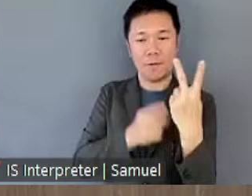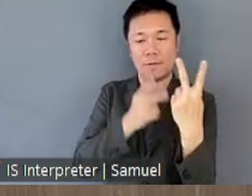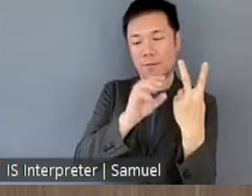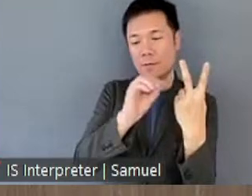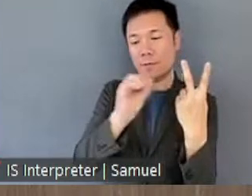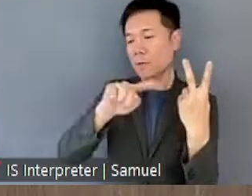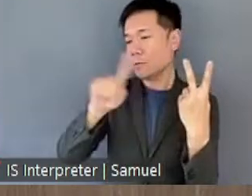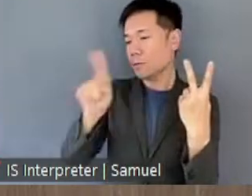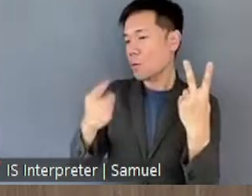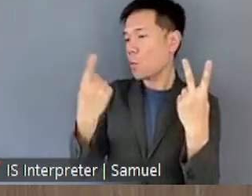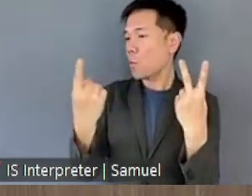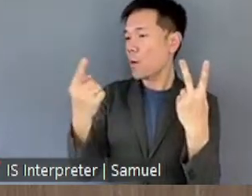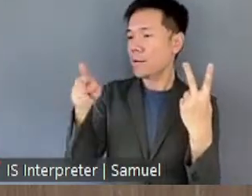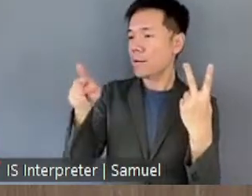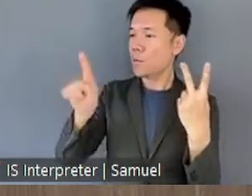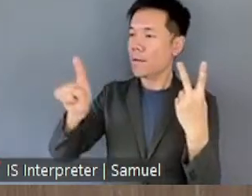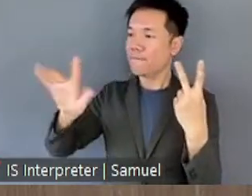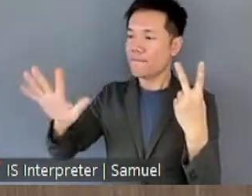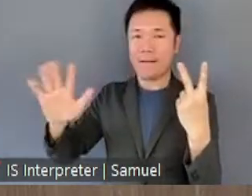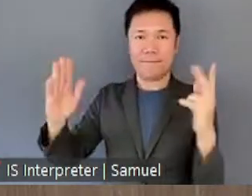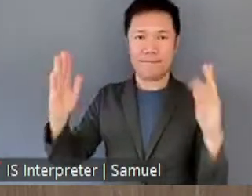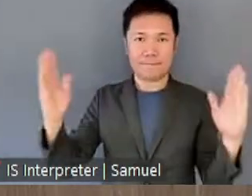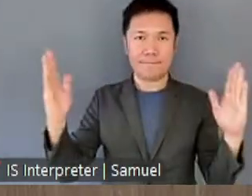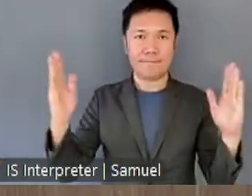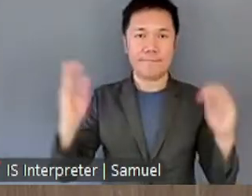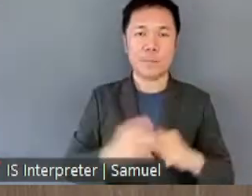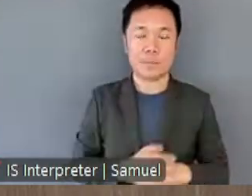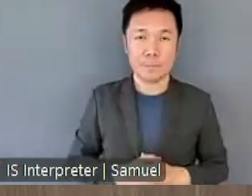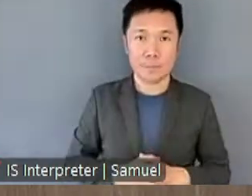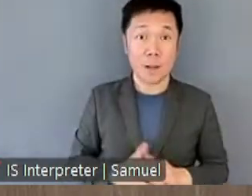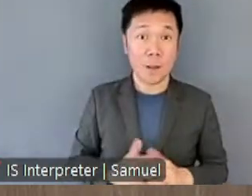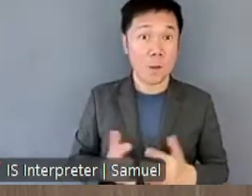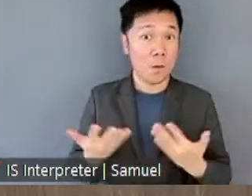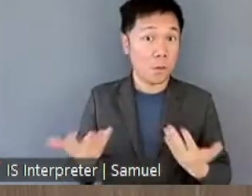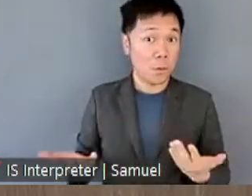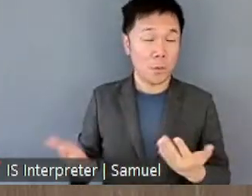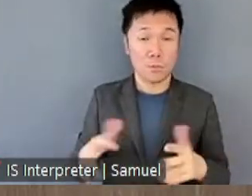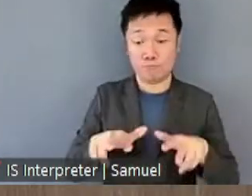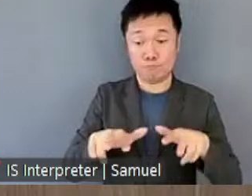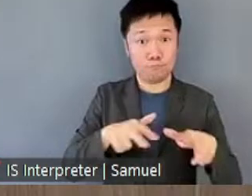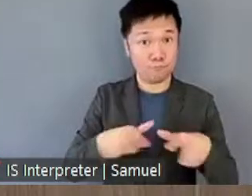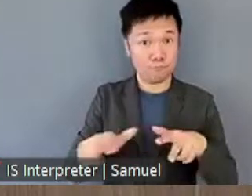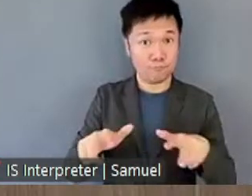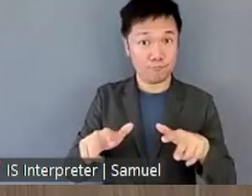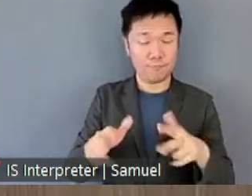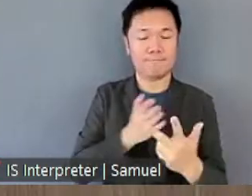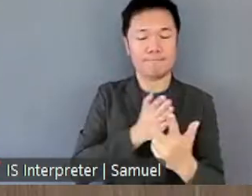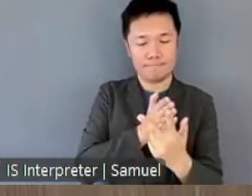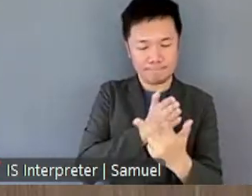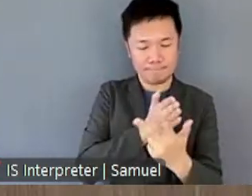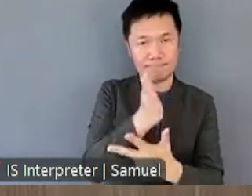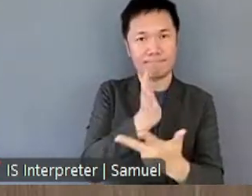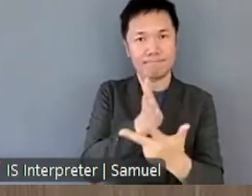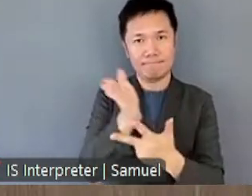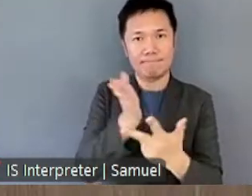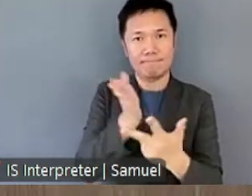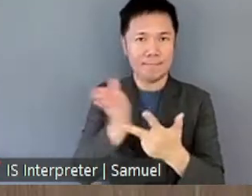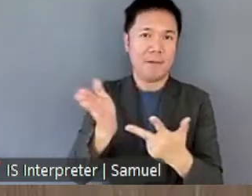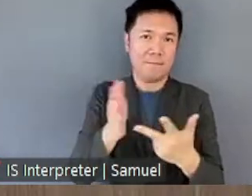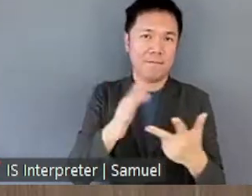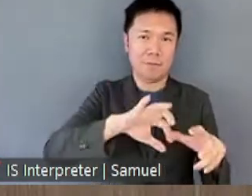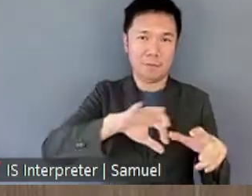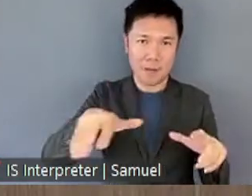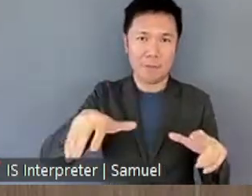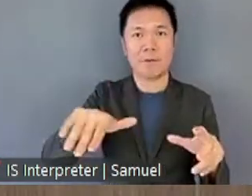to 1:15 p.m. And they are hosted by different member states,